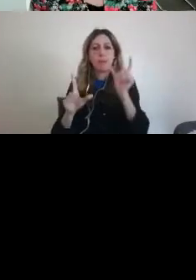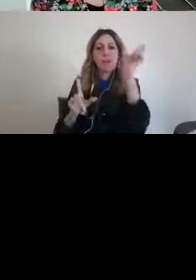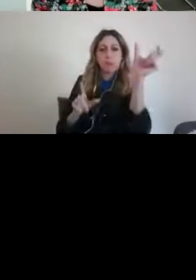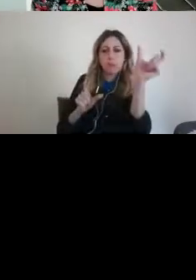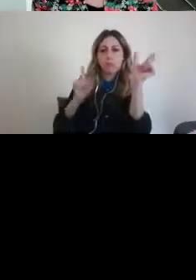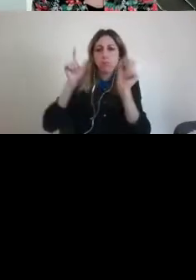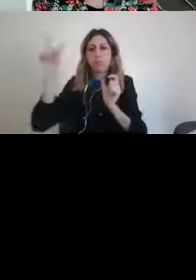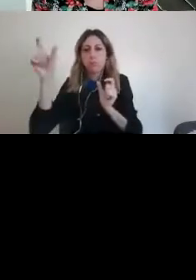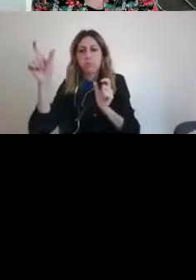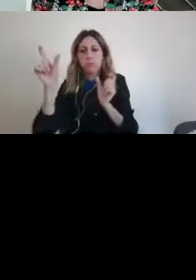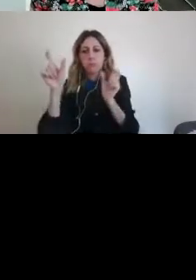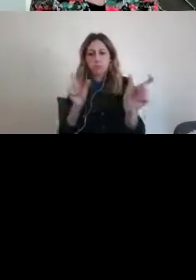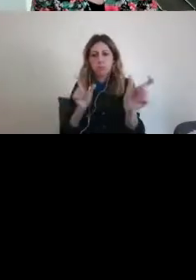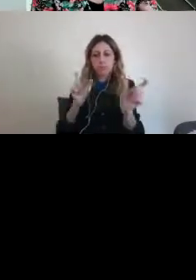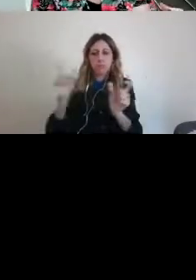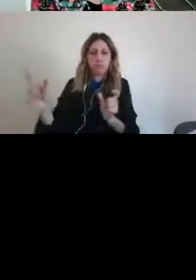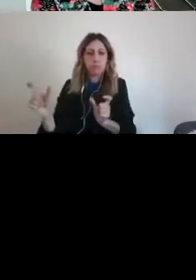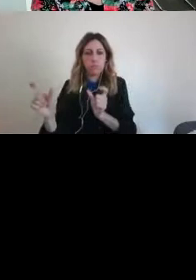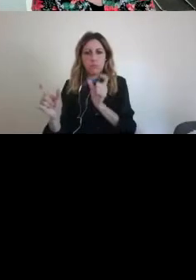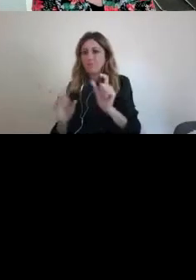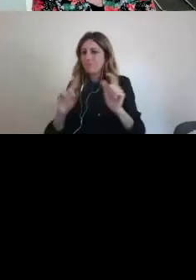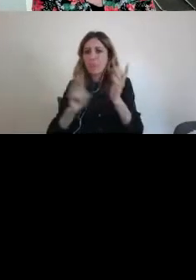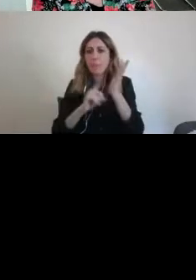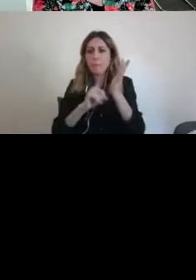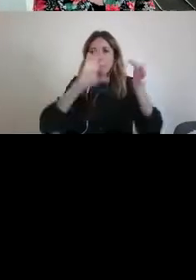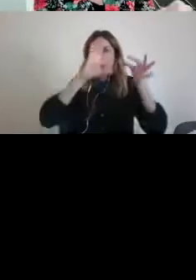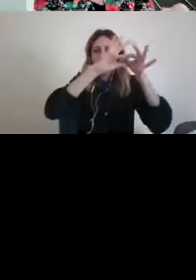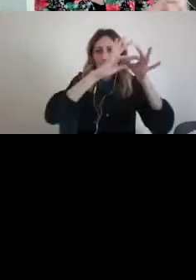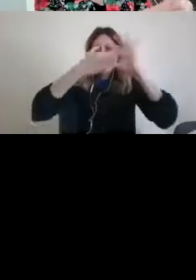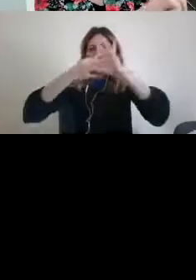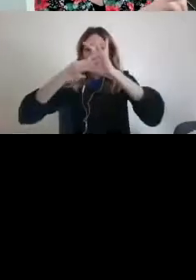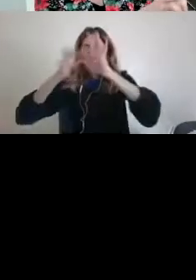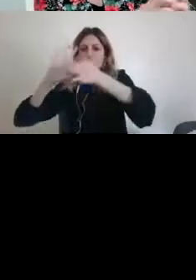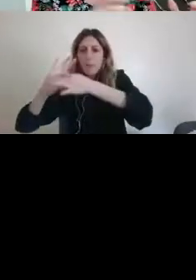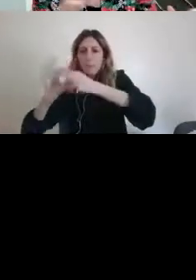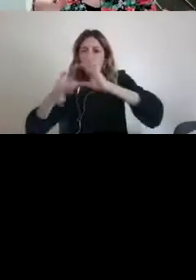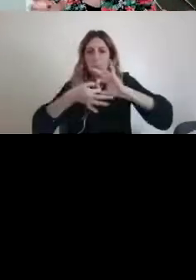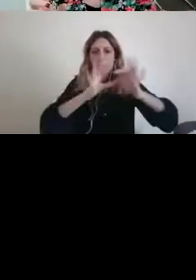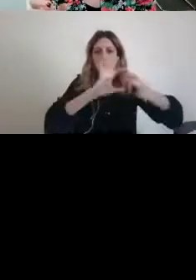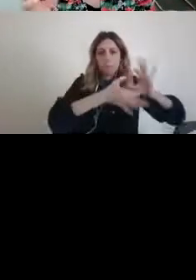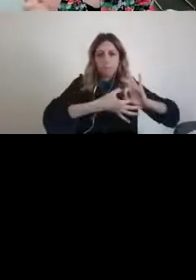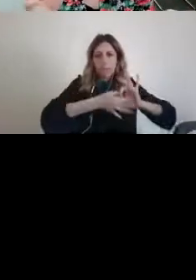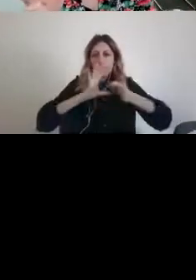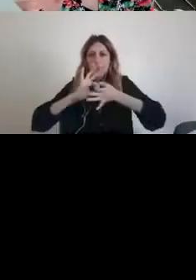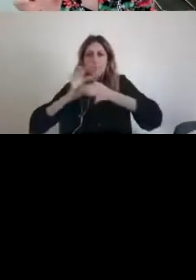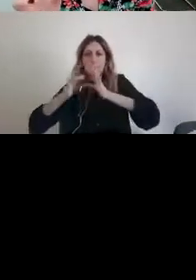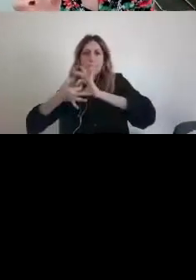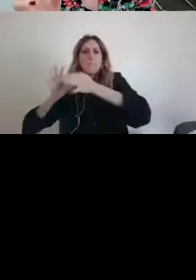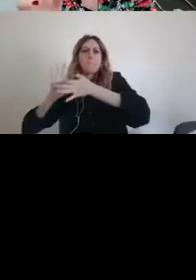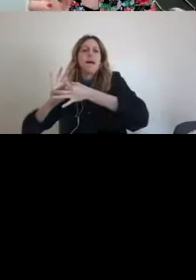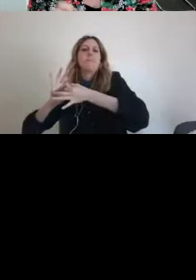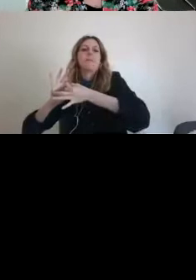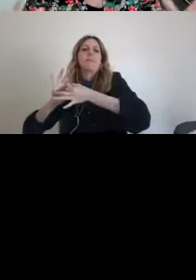pieces into a story. So we don't have one blob that says, this is an article on the page, and then another one that says, this is a person